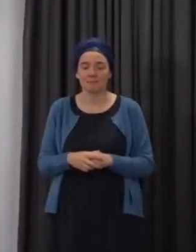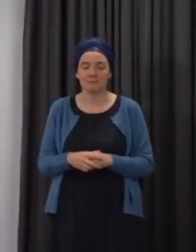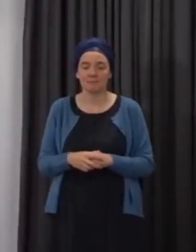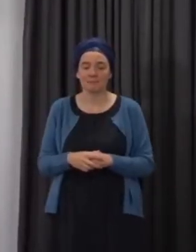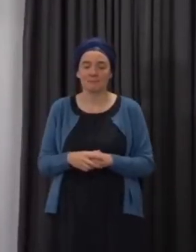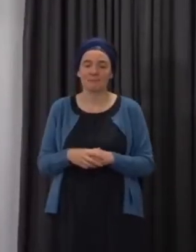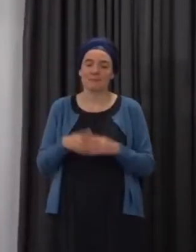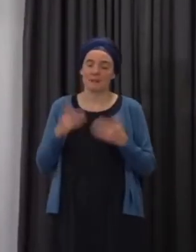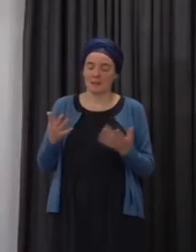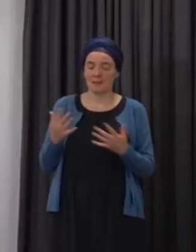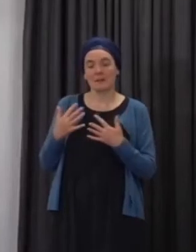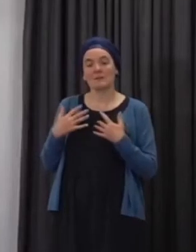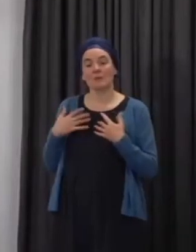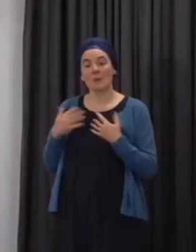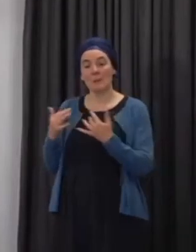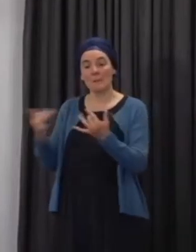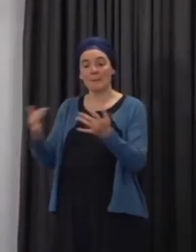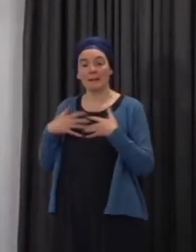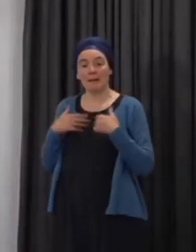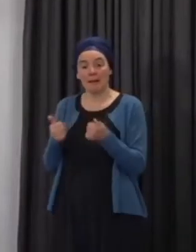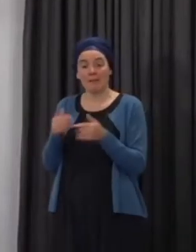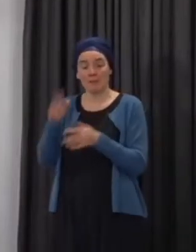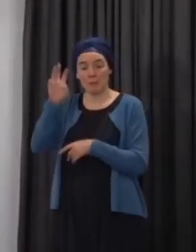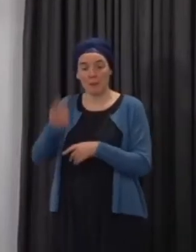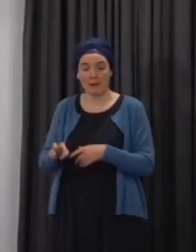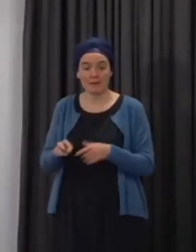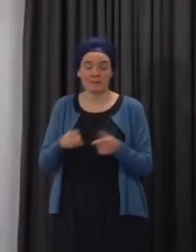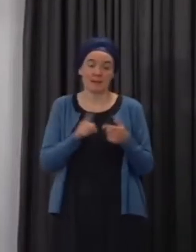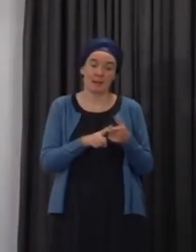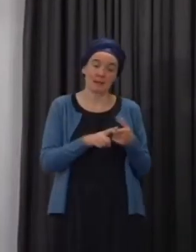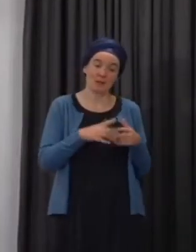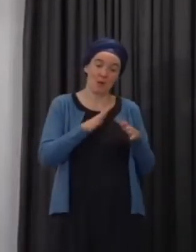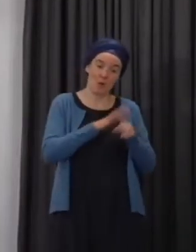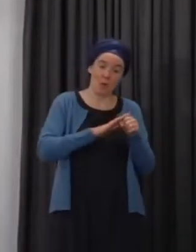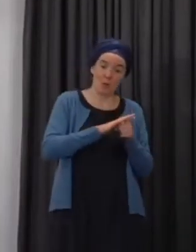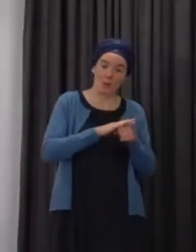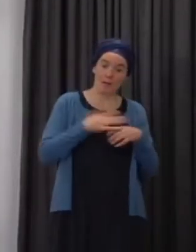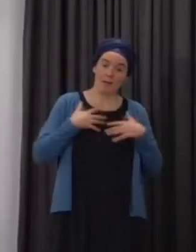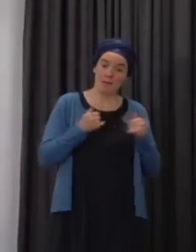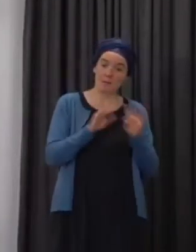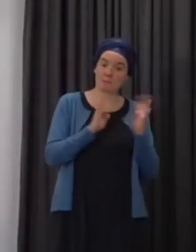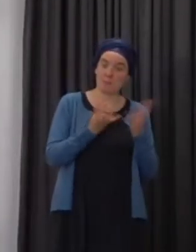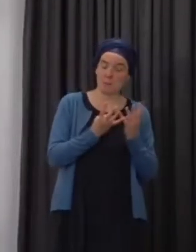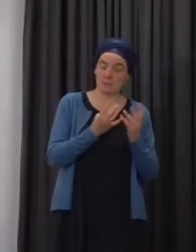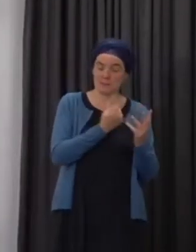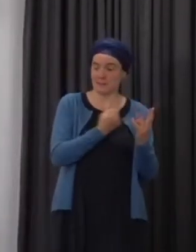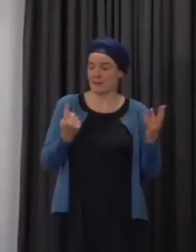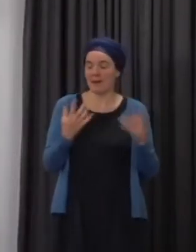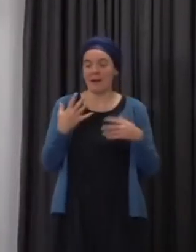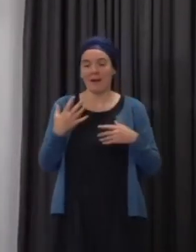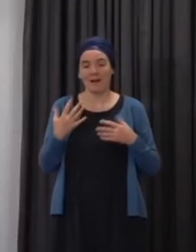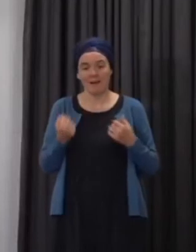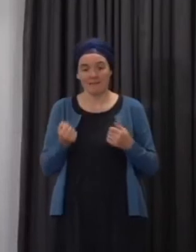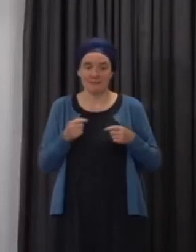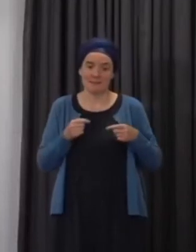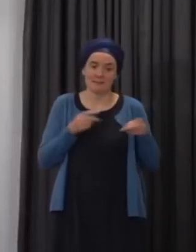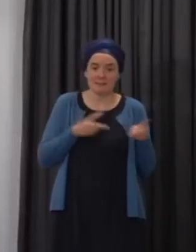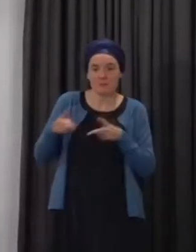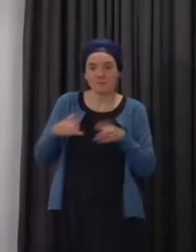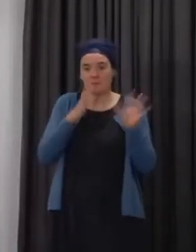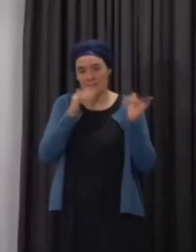Public Health Wales and local health boards all remain in place. Now, in terms of testing for the general